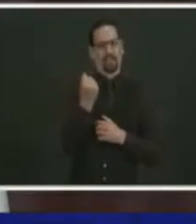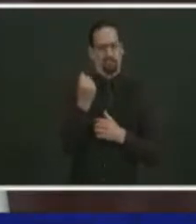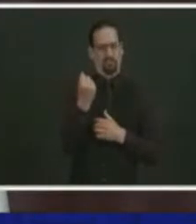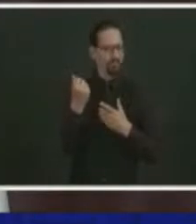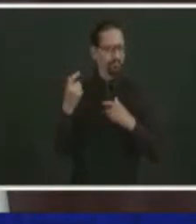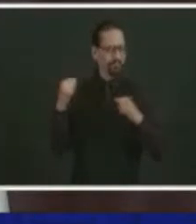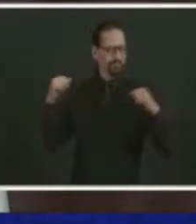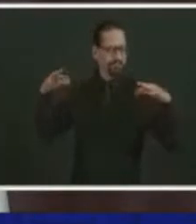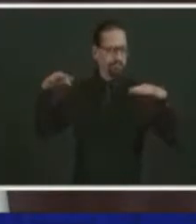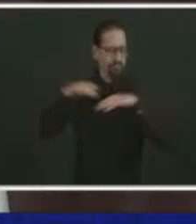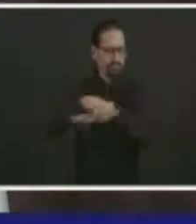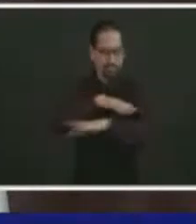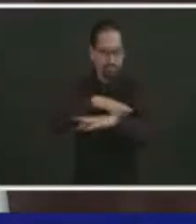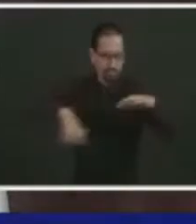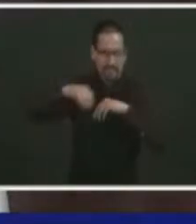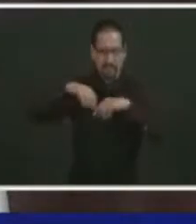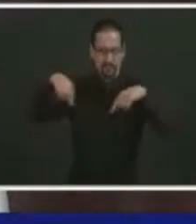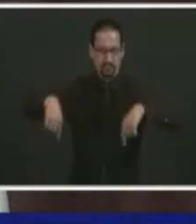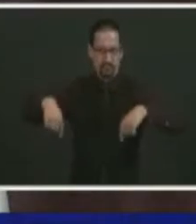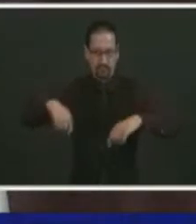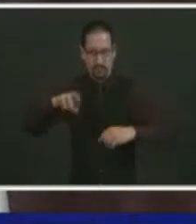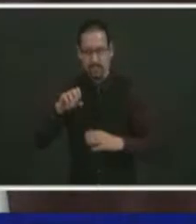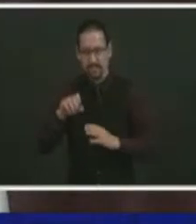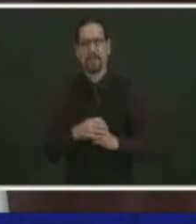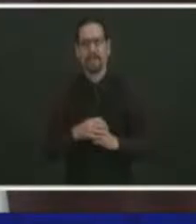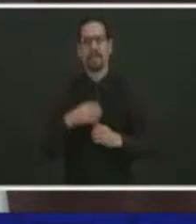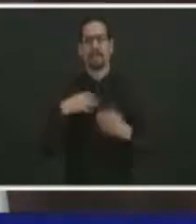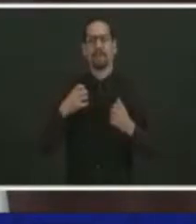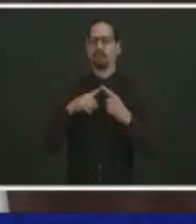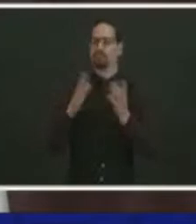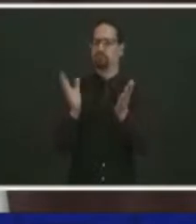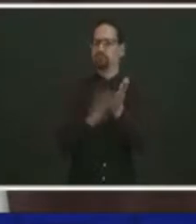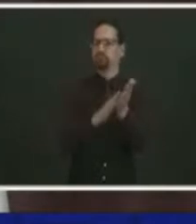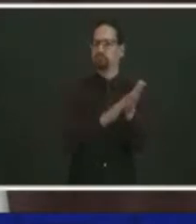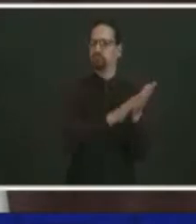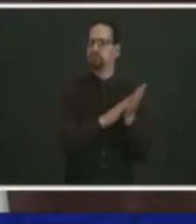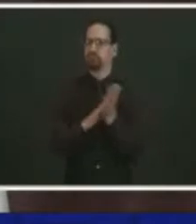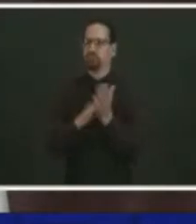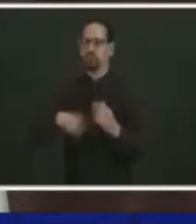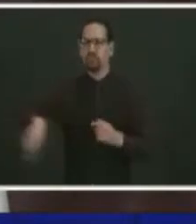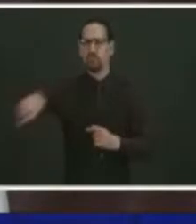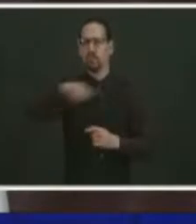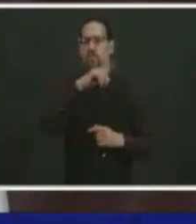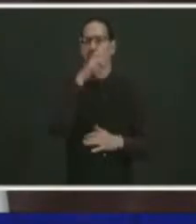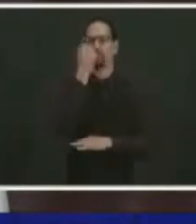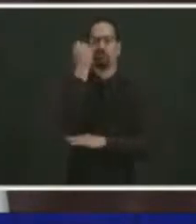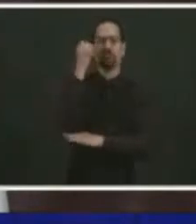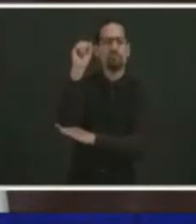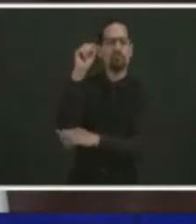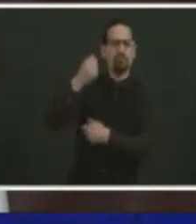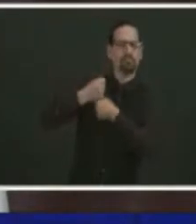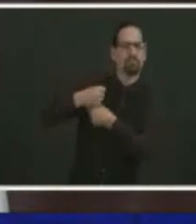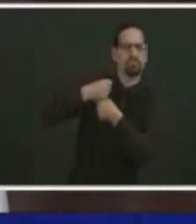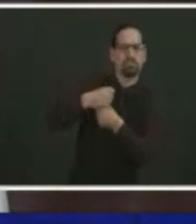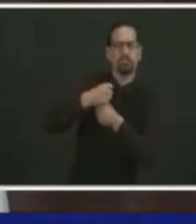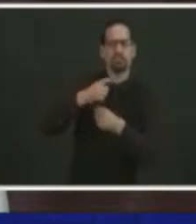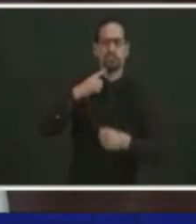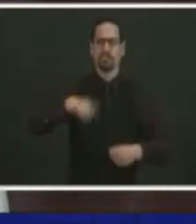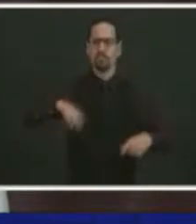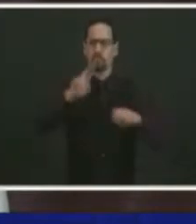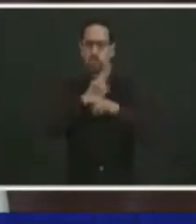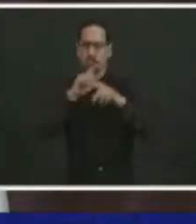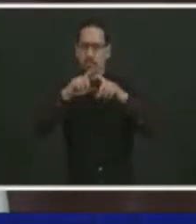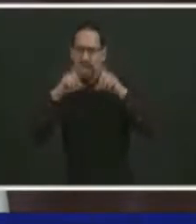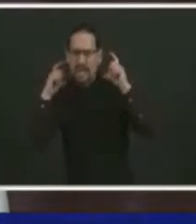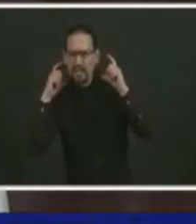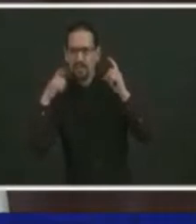want to commend them for the fact that nearly all of them had on masks,